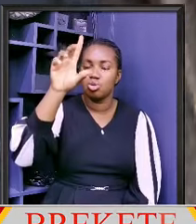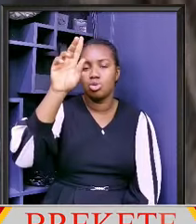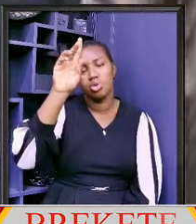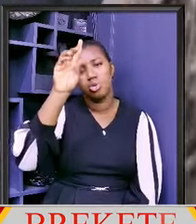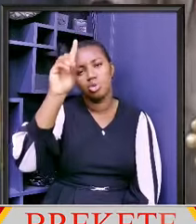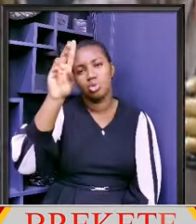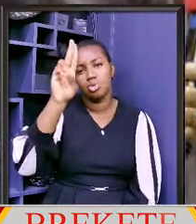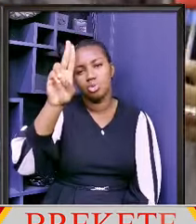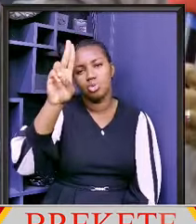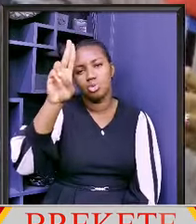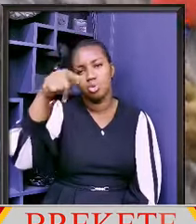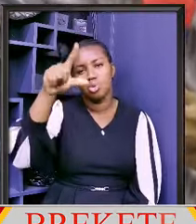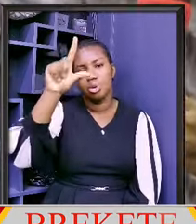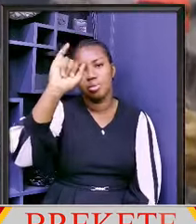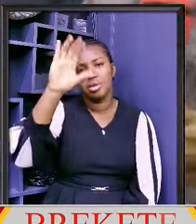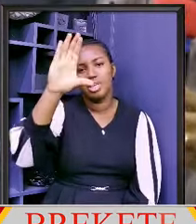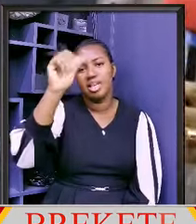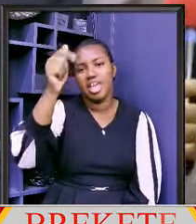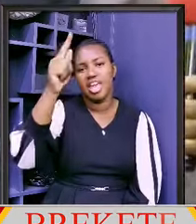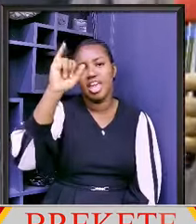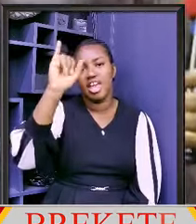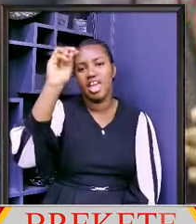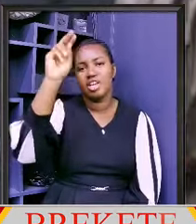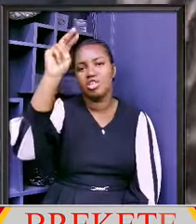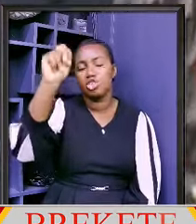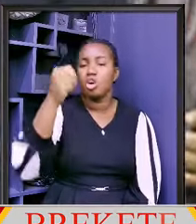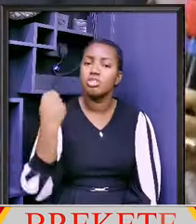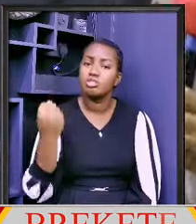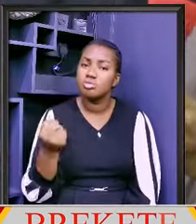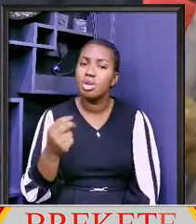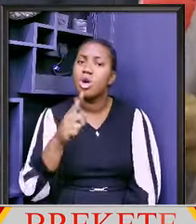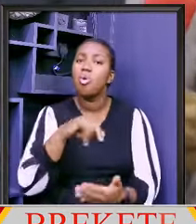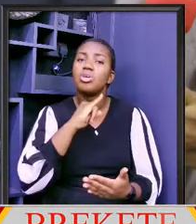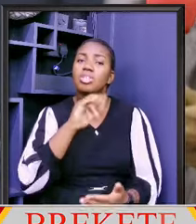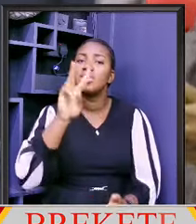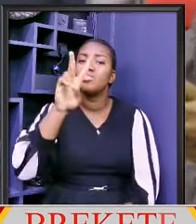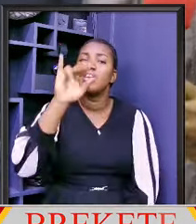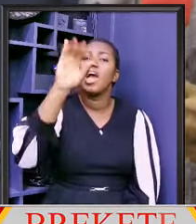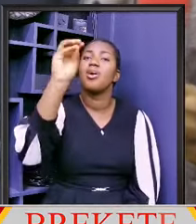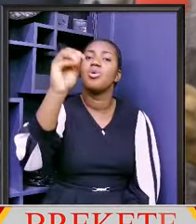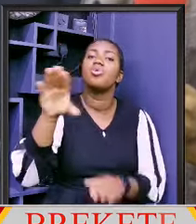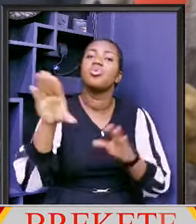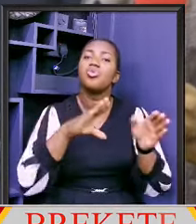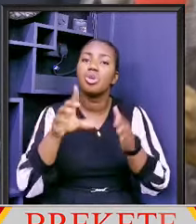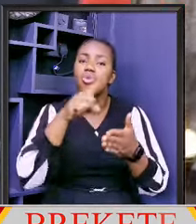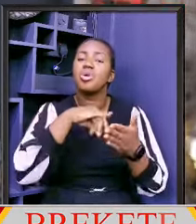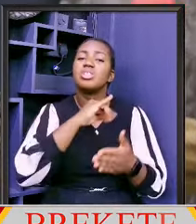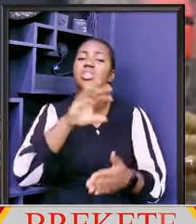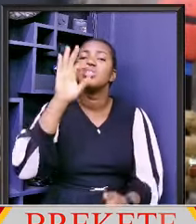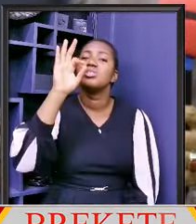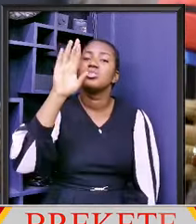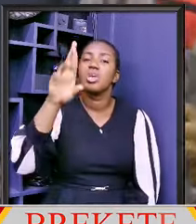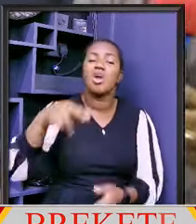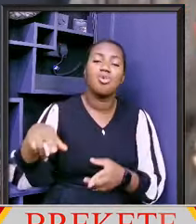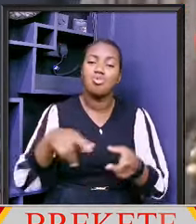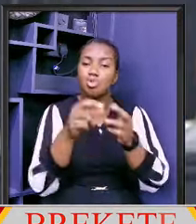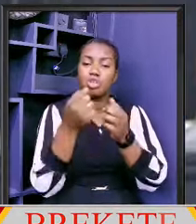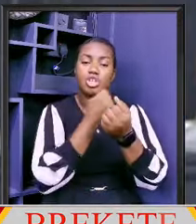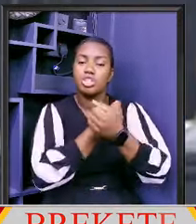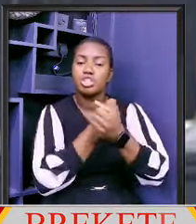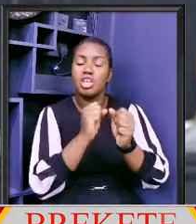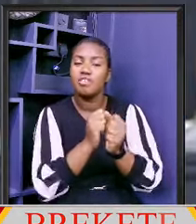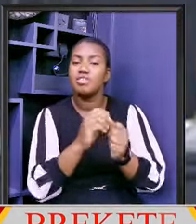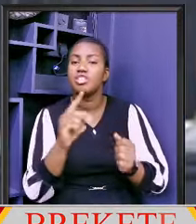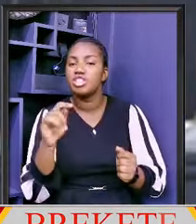What is VIO doing? What is road safety doing? Is it not duplication? Duplication. Many of them,